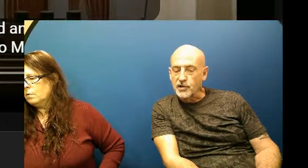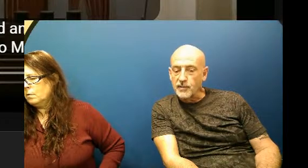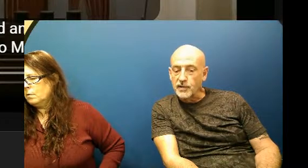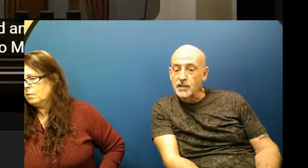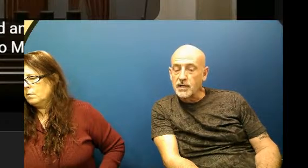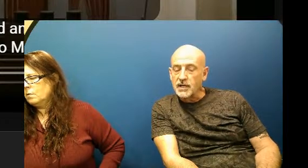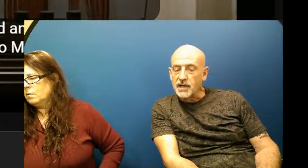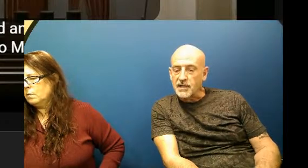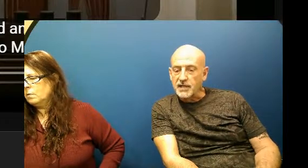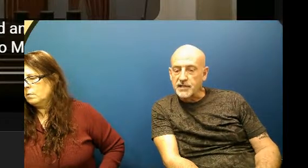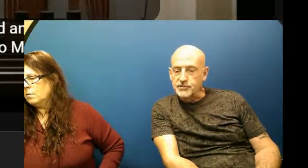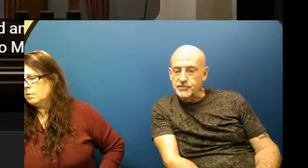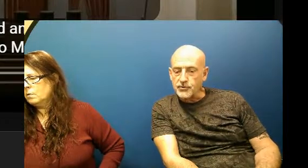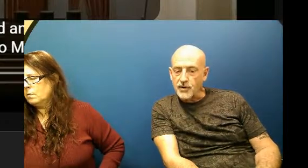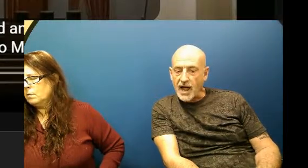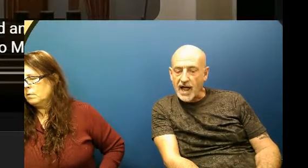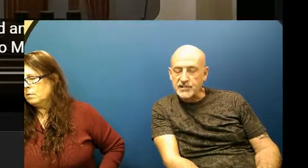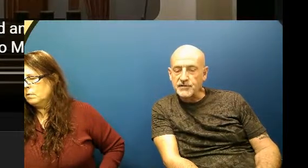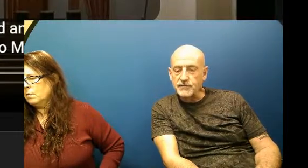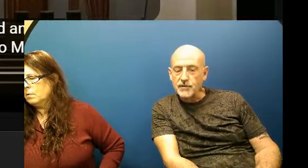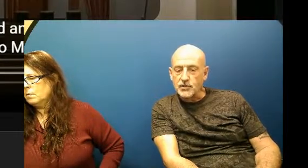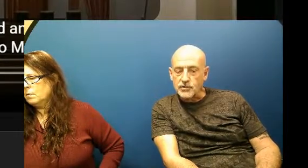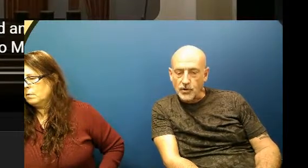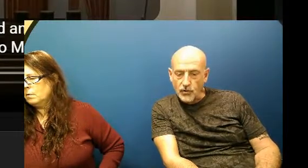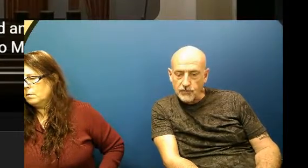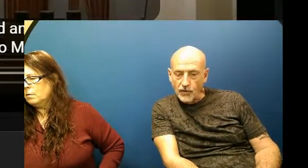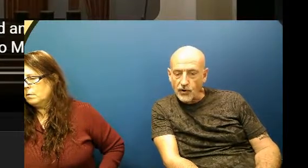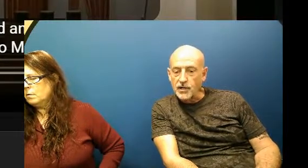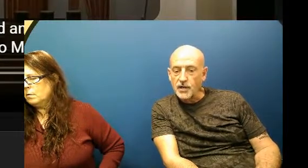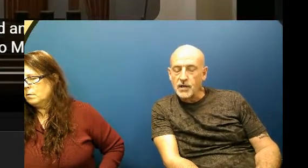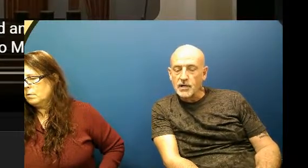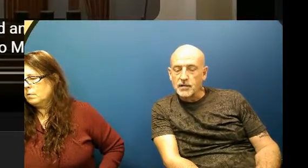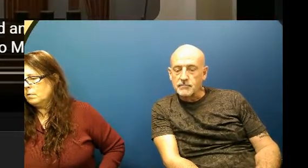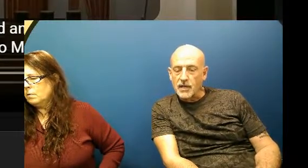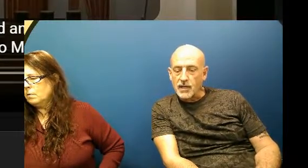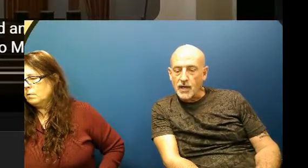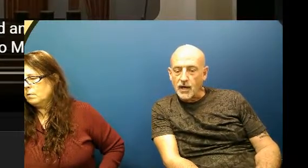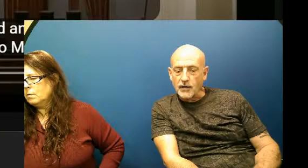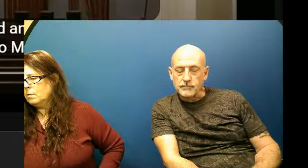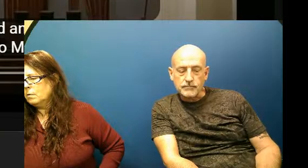American government. And that is through active, covert